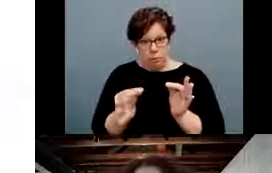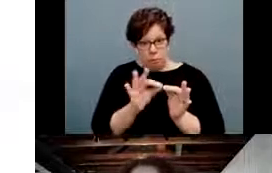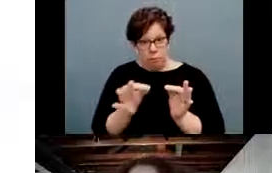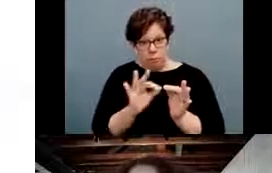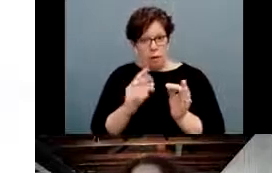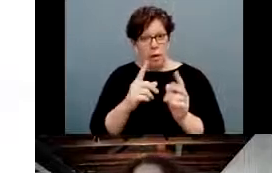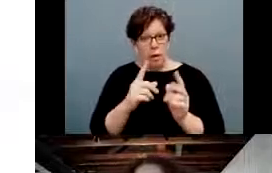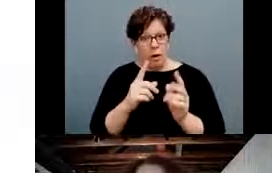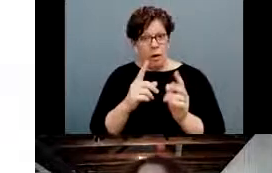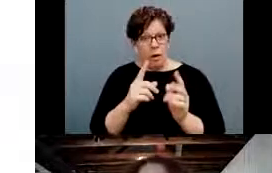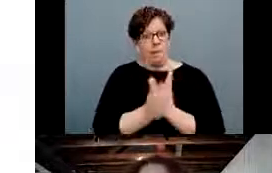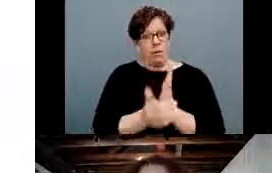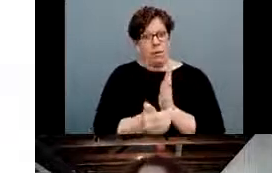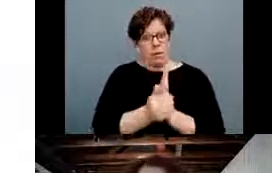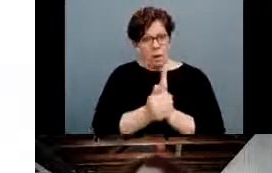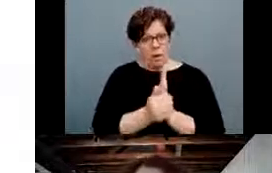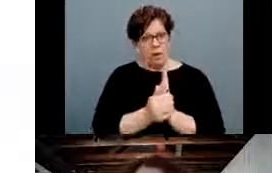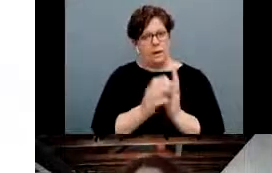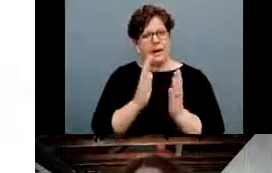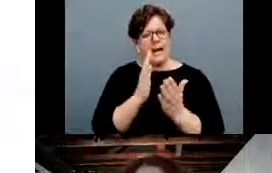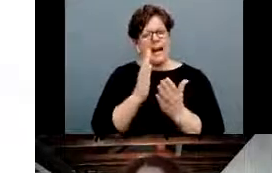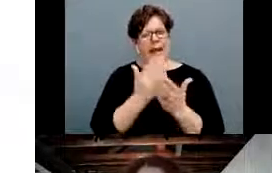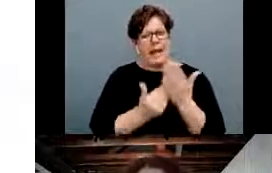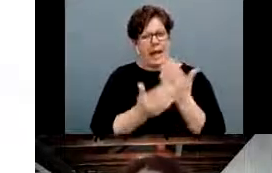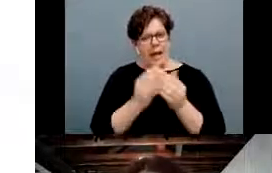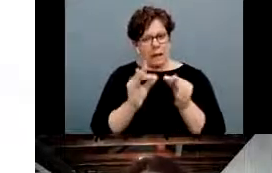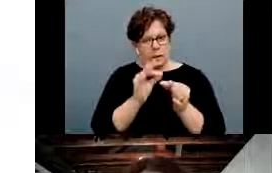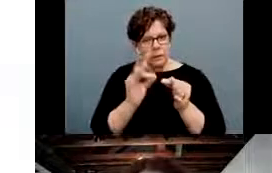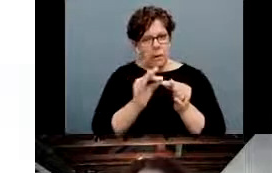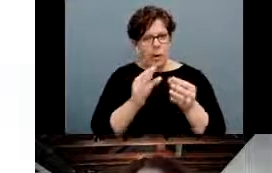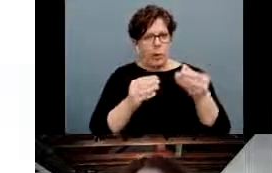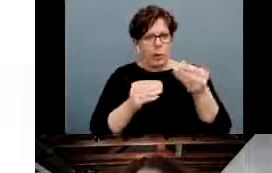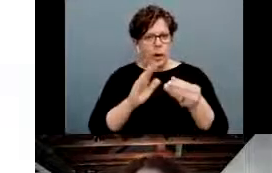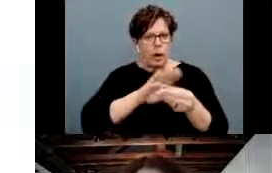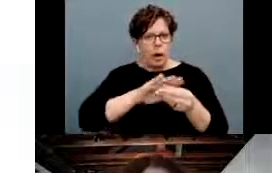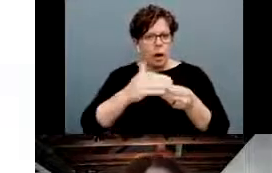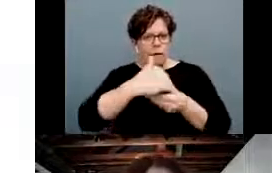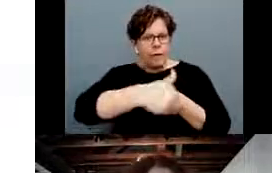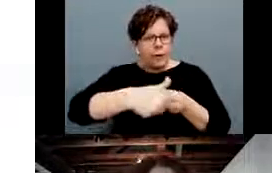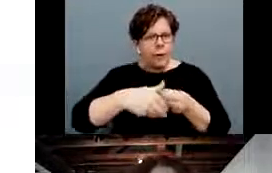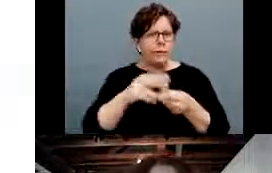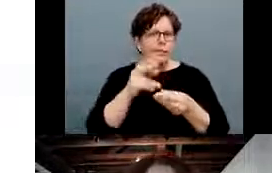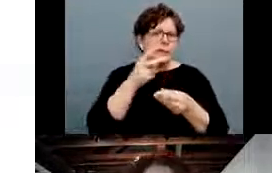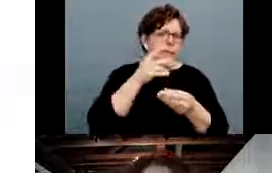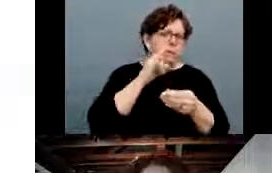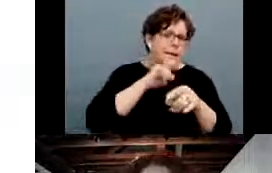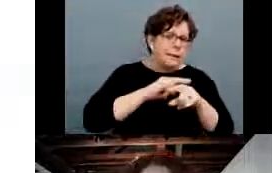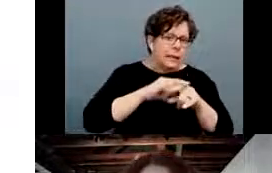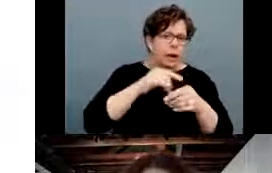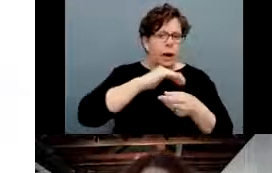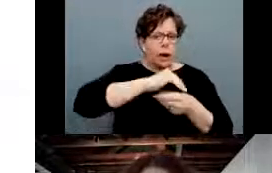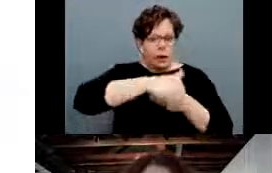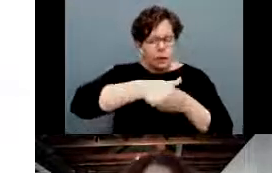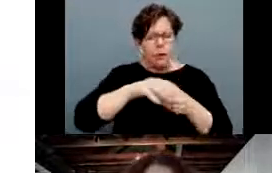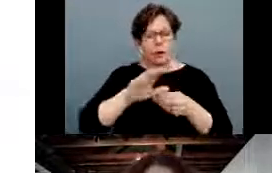paper and hand sewn into covers that often feature cigarette packaging or labels from canned goods, which you can see here with the